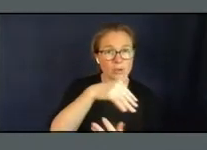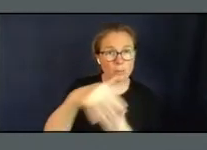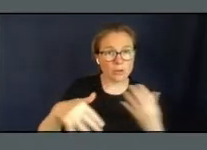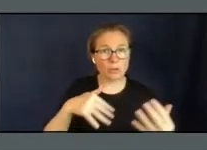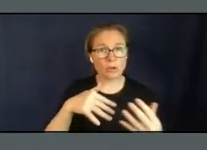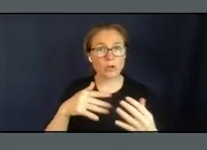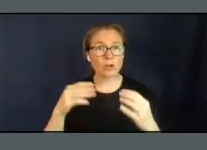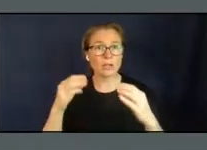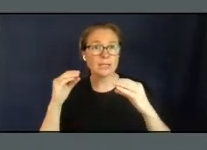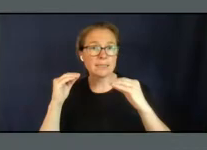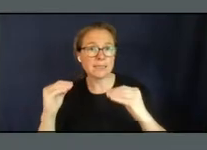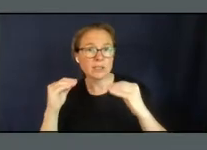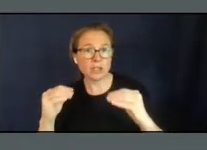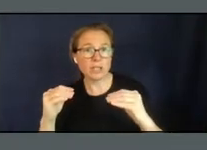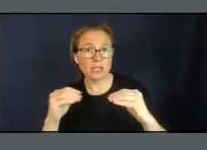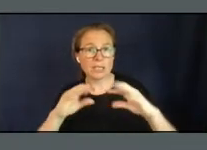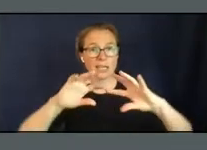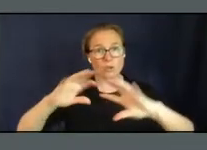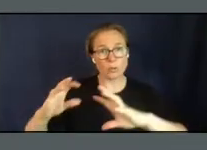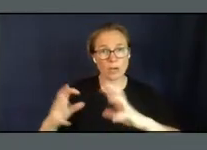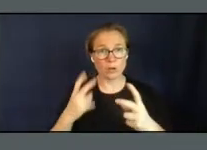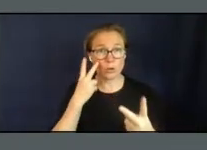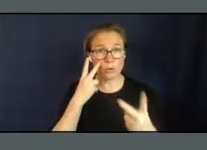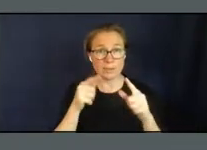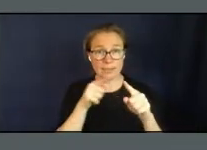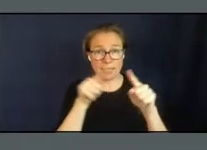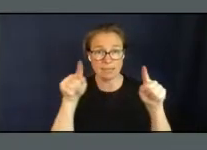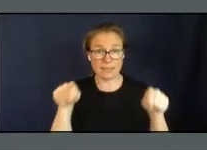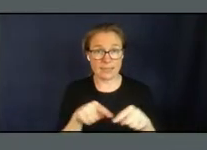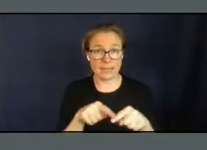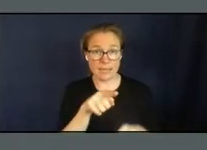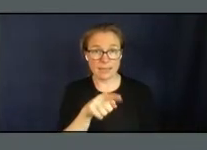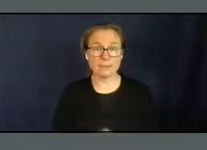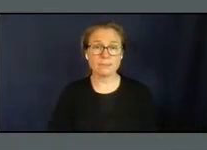categories and their intersections. Next slide, please.